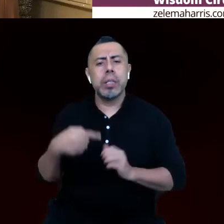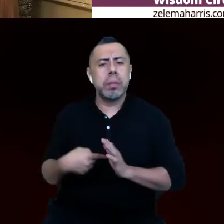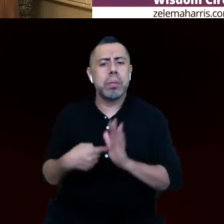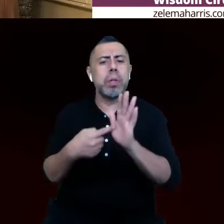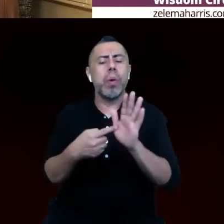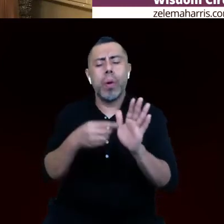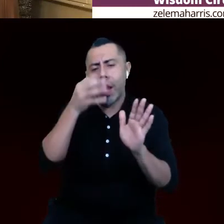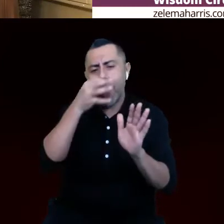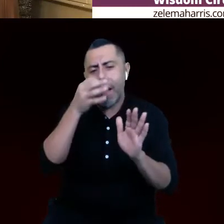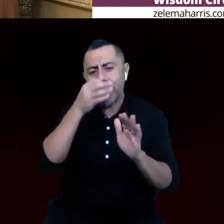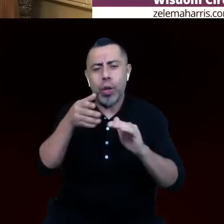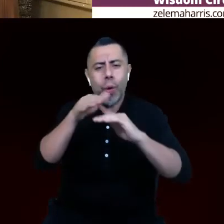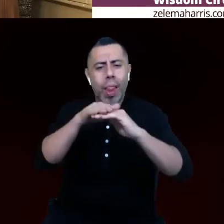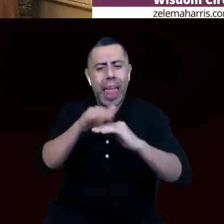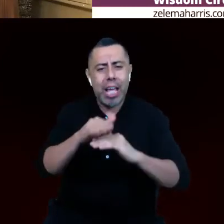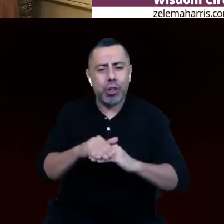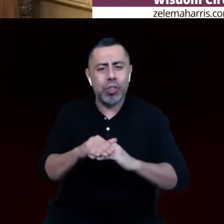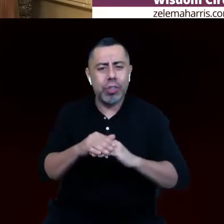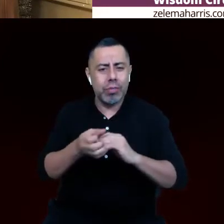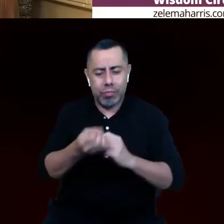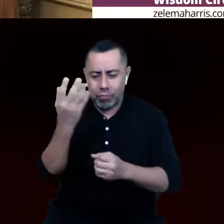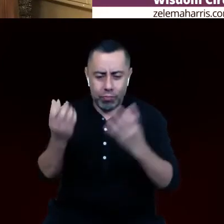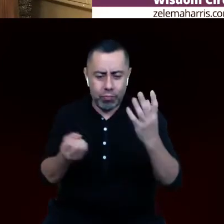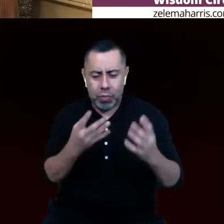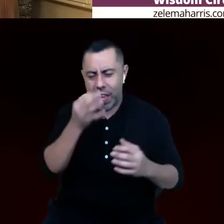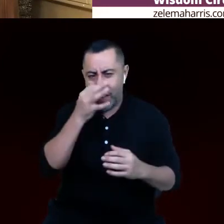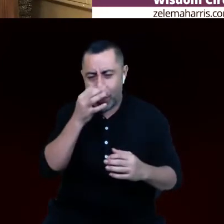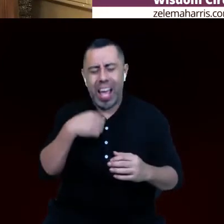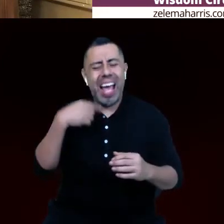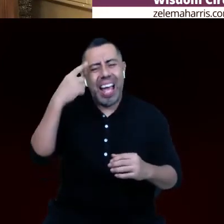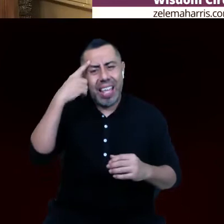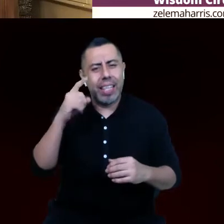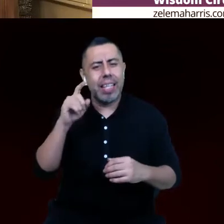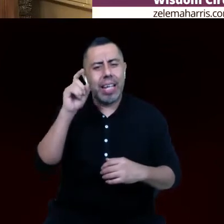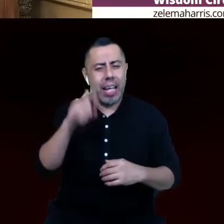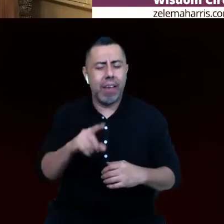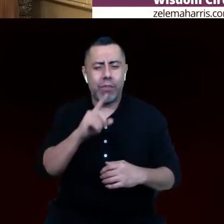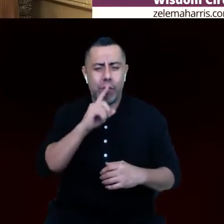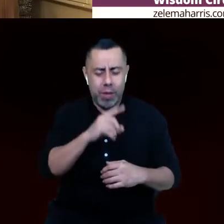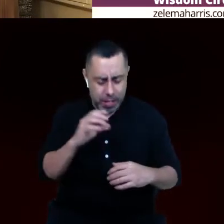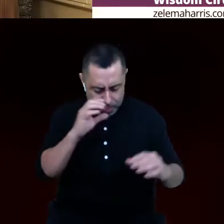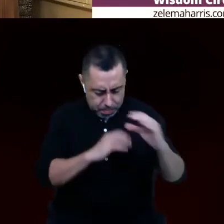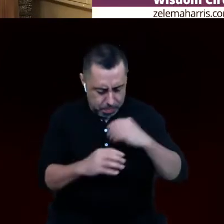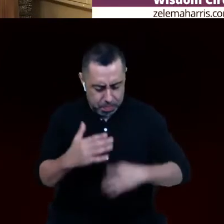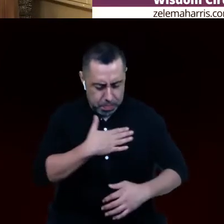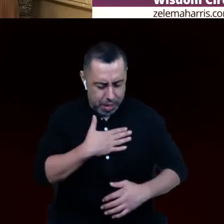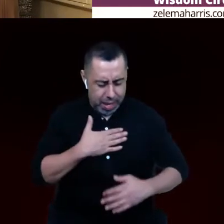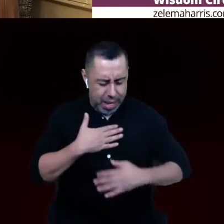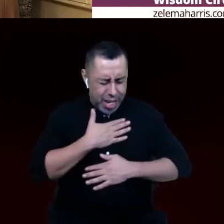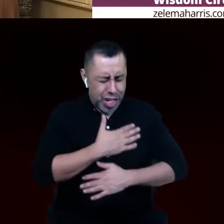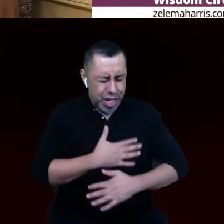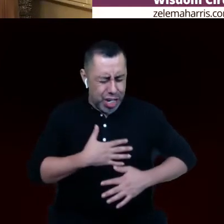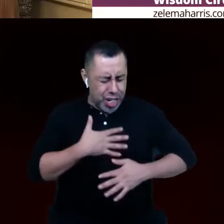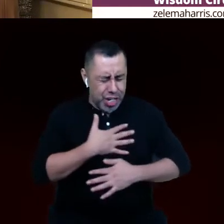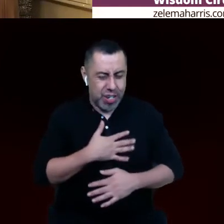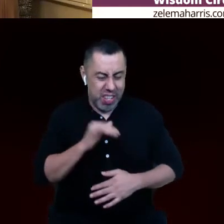layers. So I think really tapping into what you enjoy doing, what would wake you up in